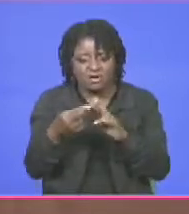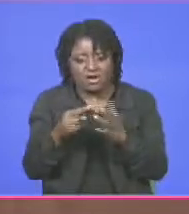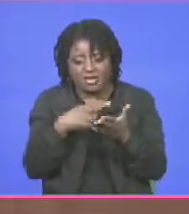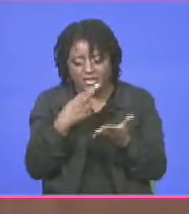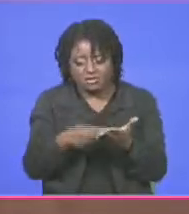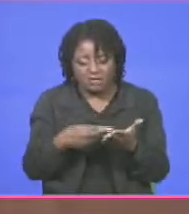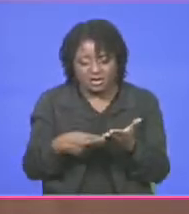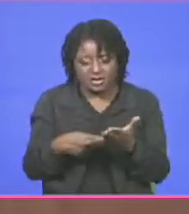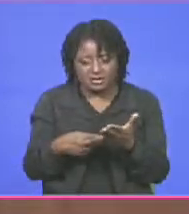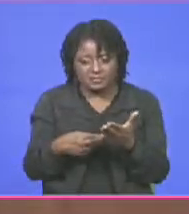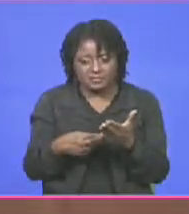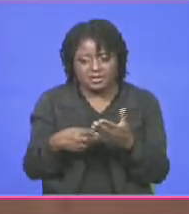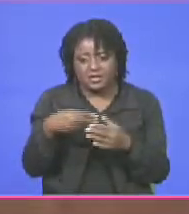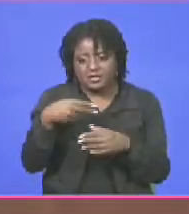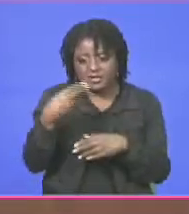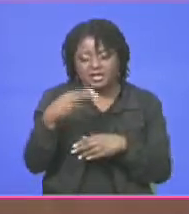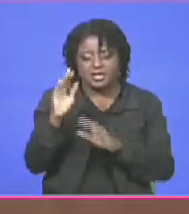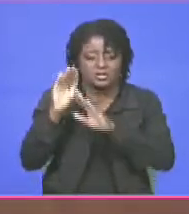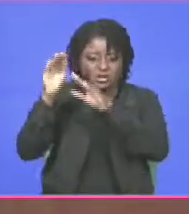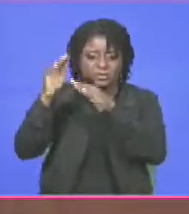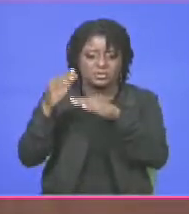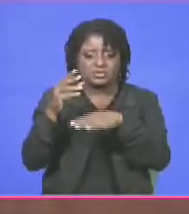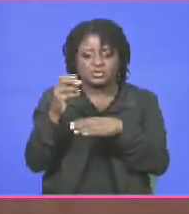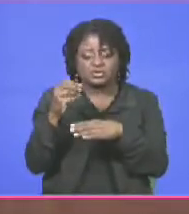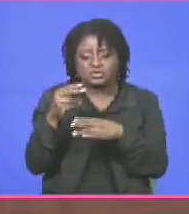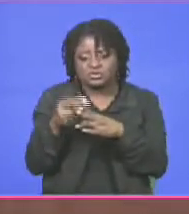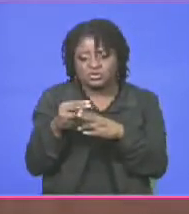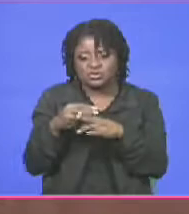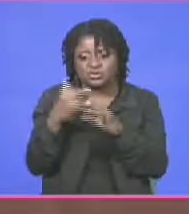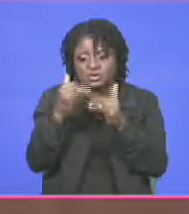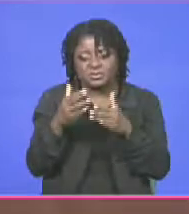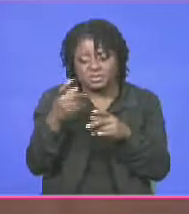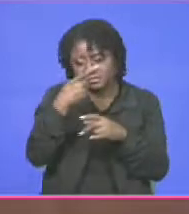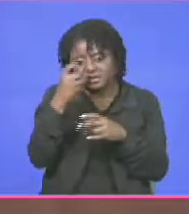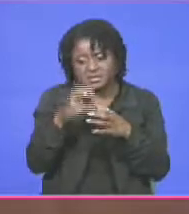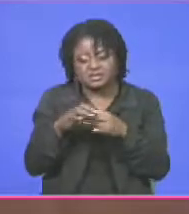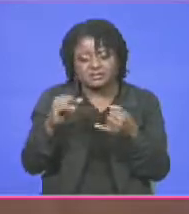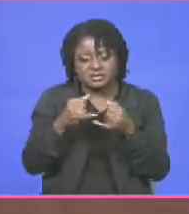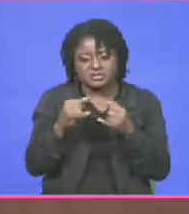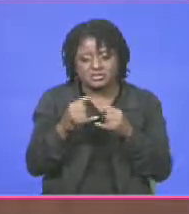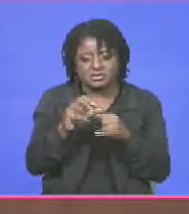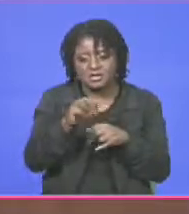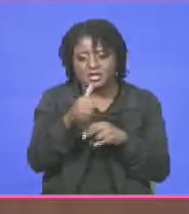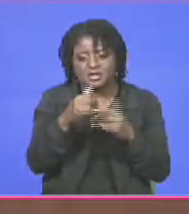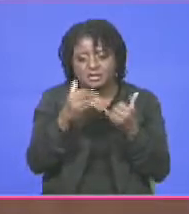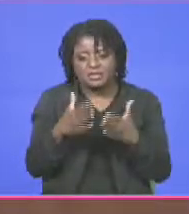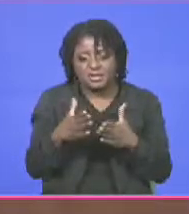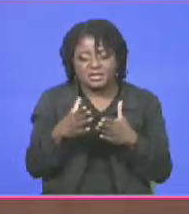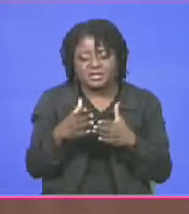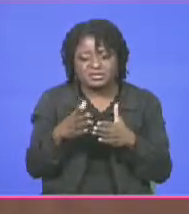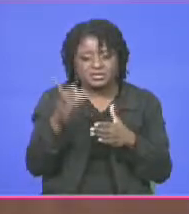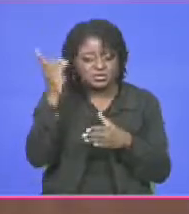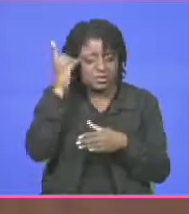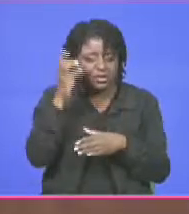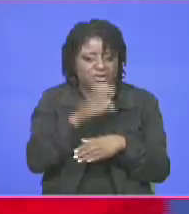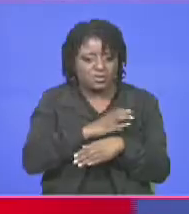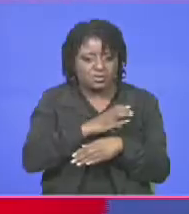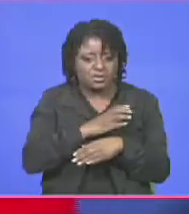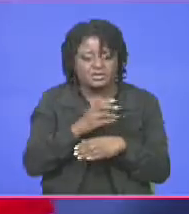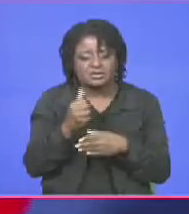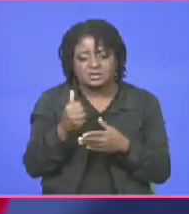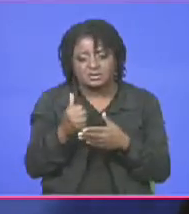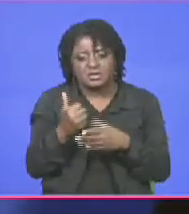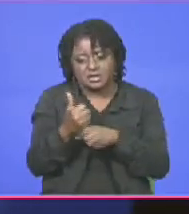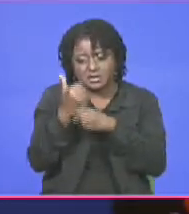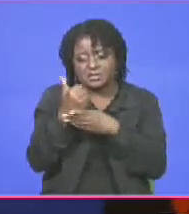are short-staffed because of injuries, so the other players, including Dwight Colby, is pulling up their socks to secure wins. I think we